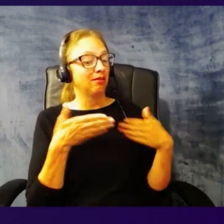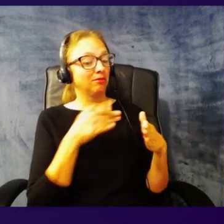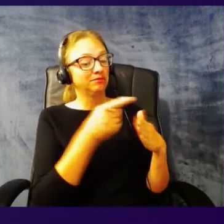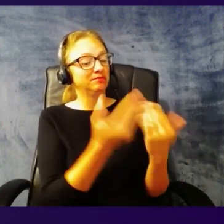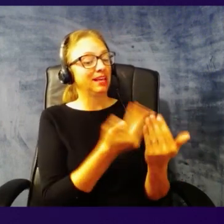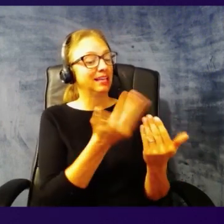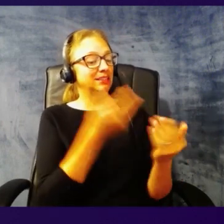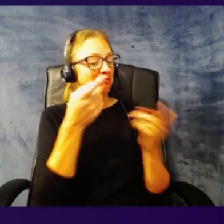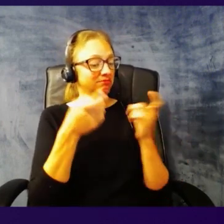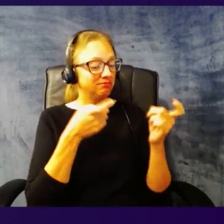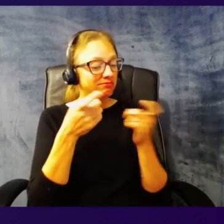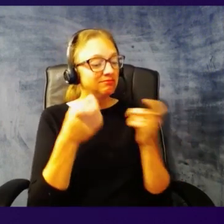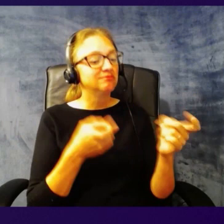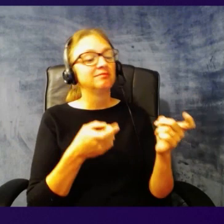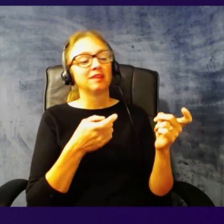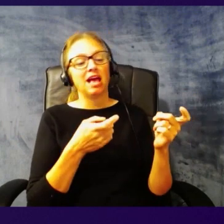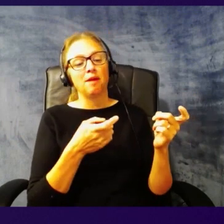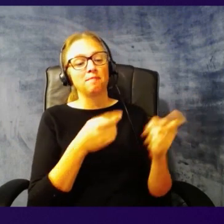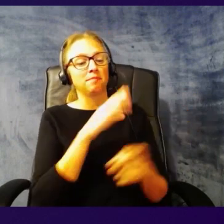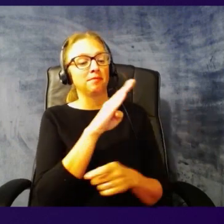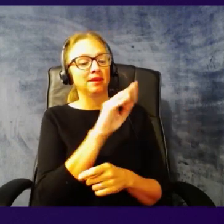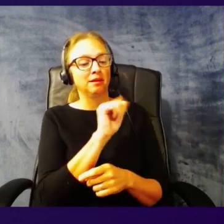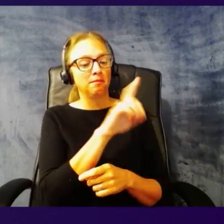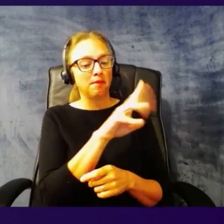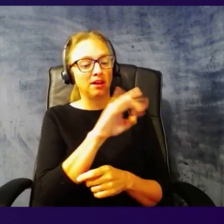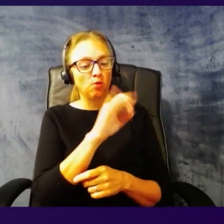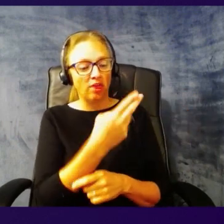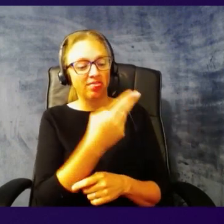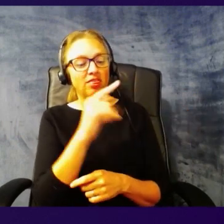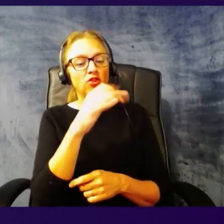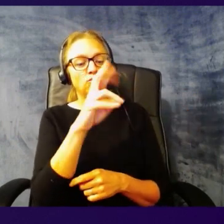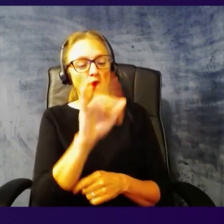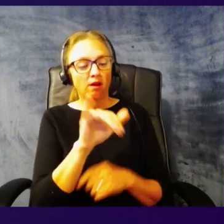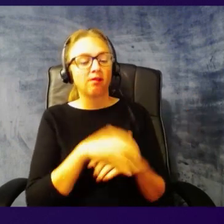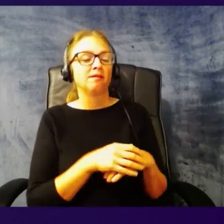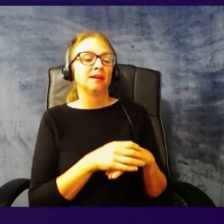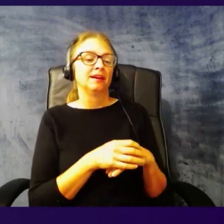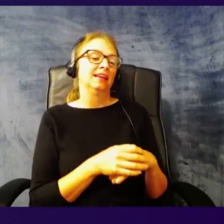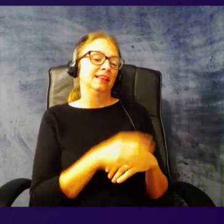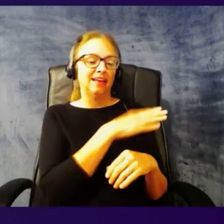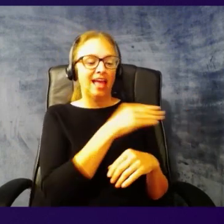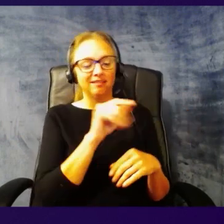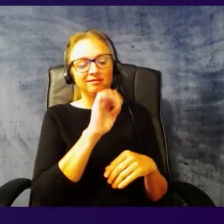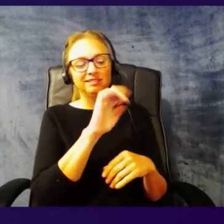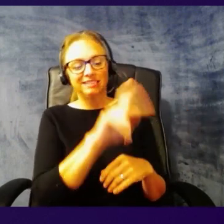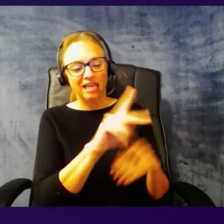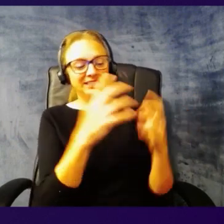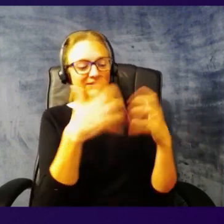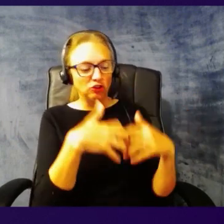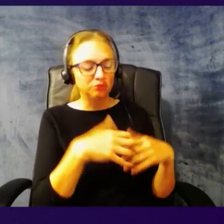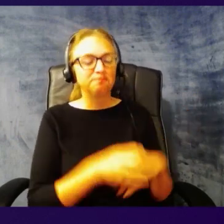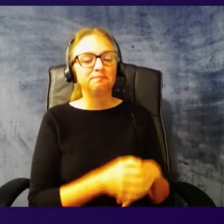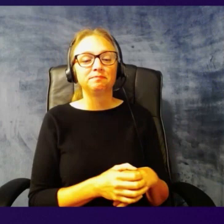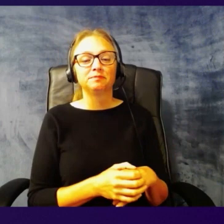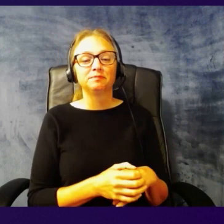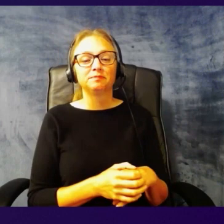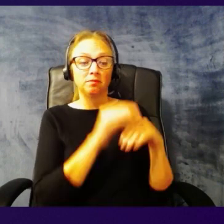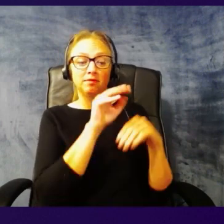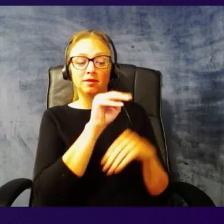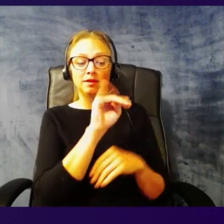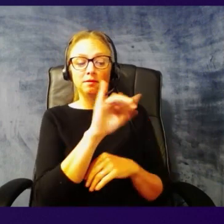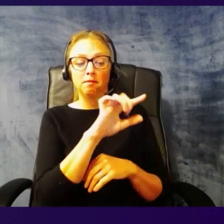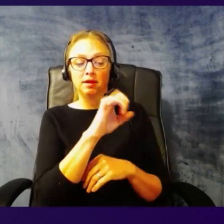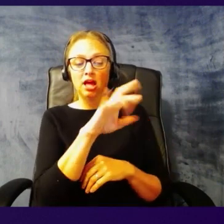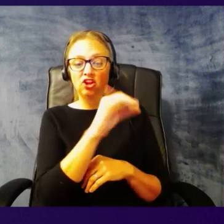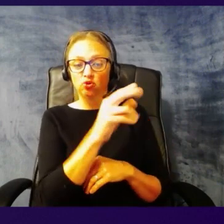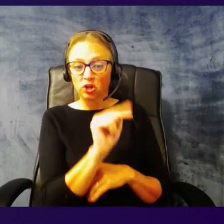movement workloads with things like bandwidth throttling, migration scheduling, and task filtering. Now, you mentioned migration. That's one of the key use cases